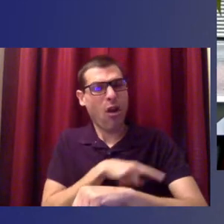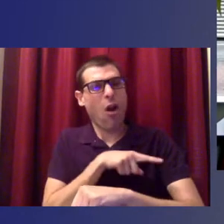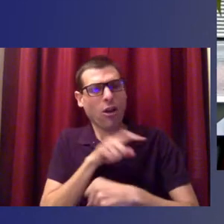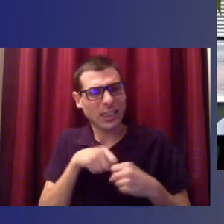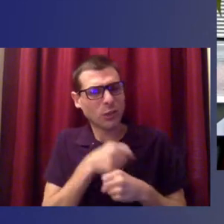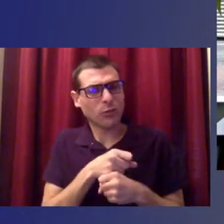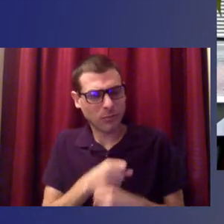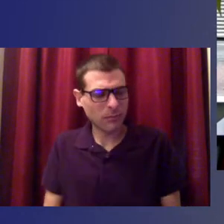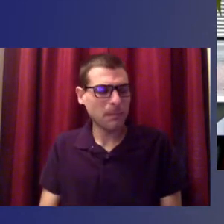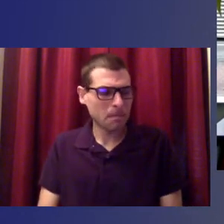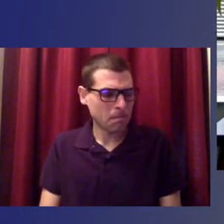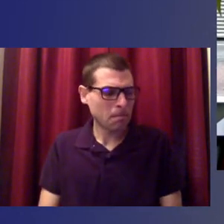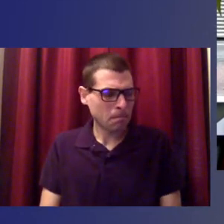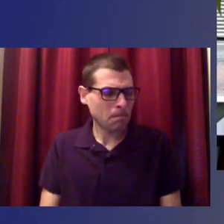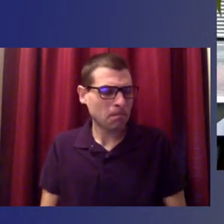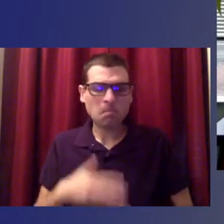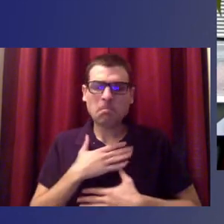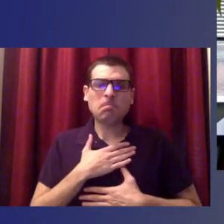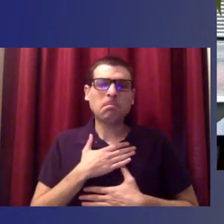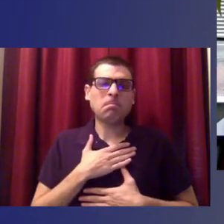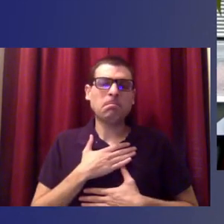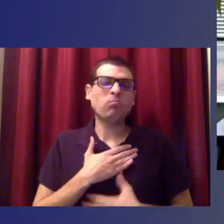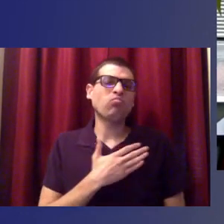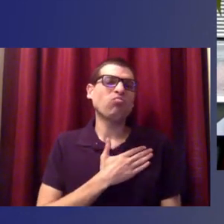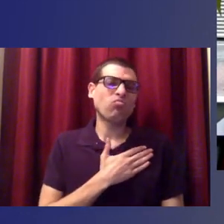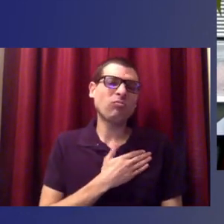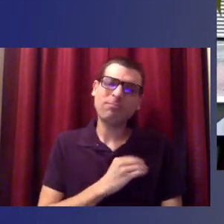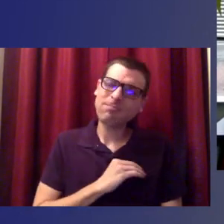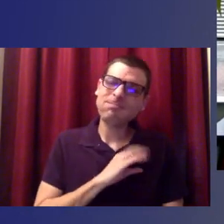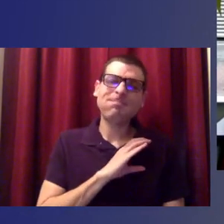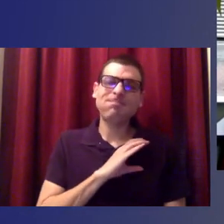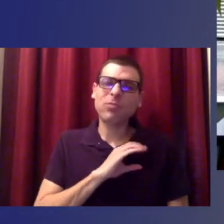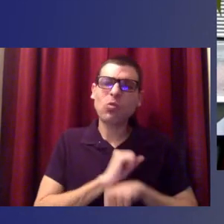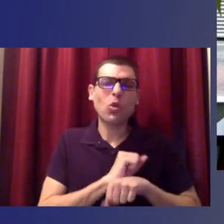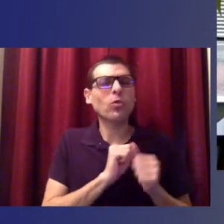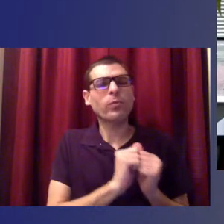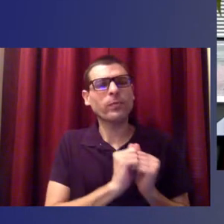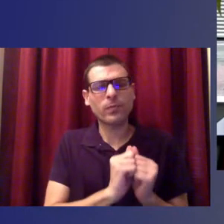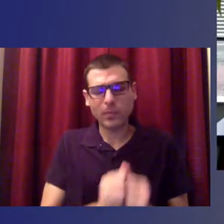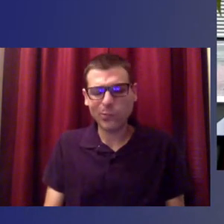with folks in Multnomah County. And I guess